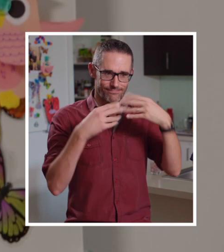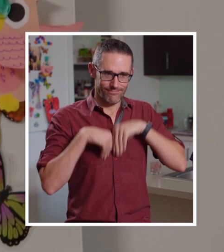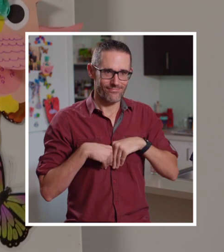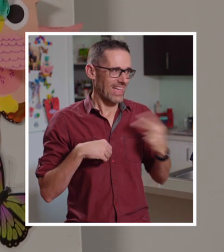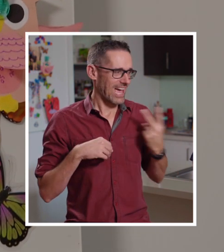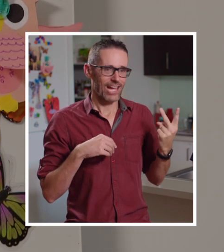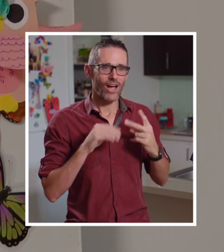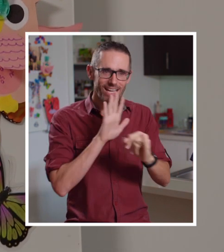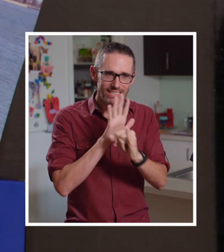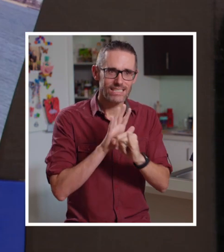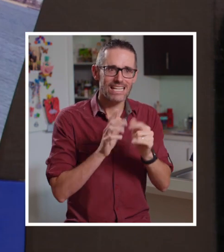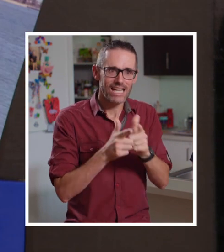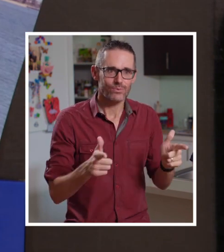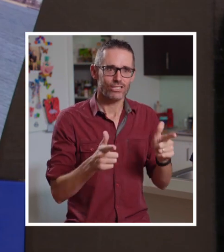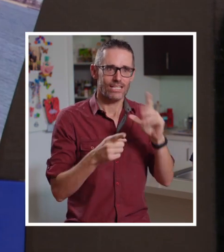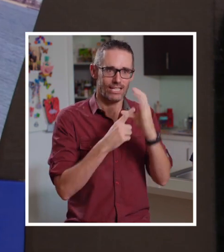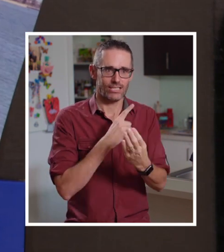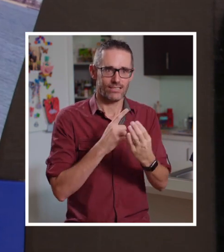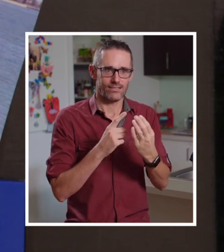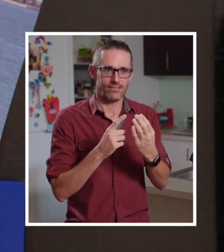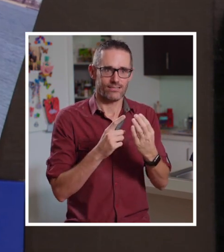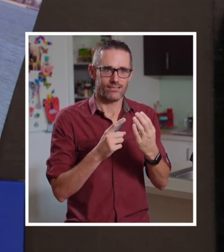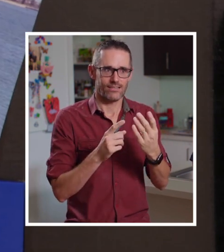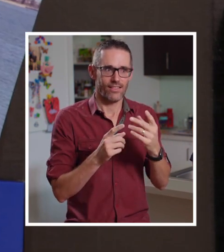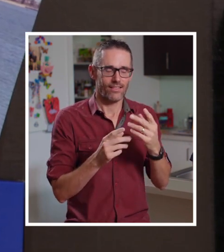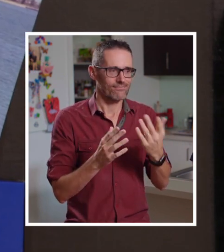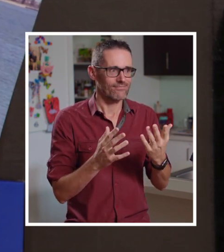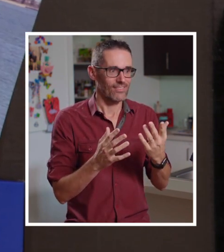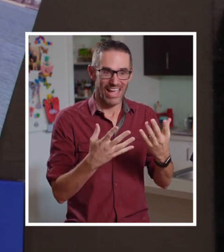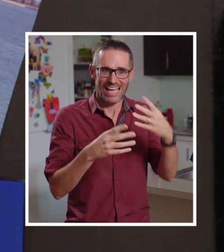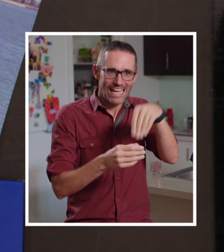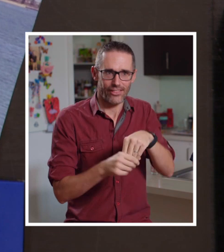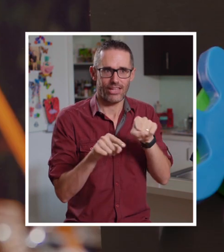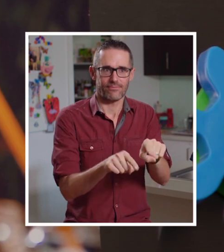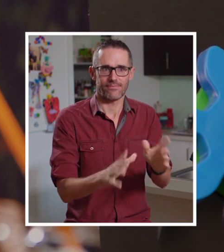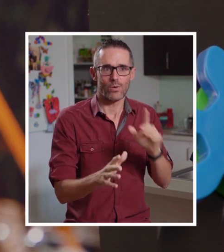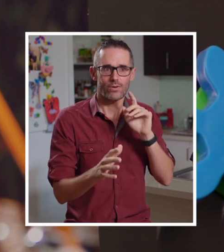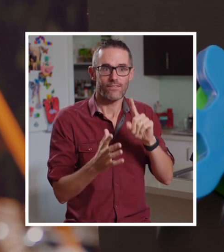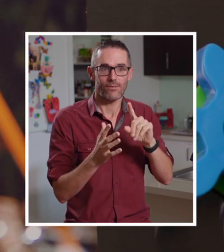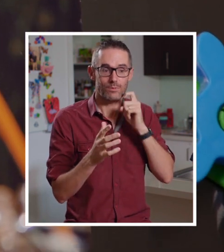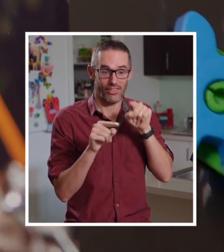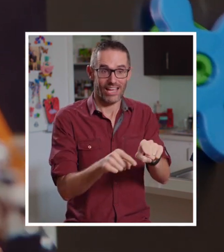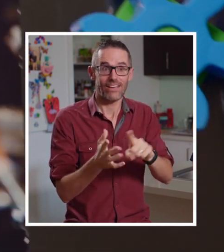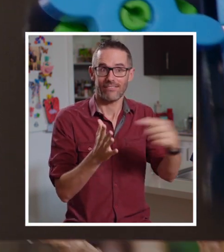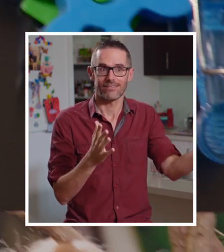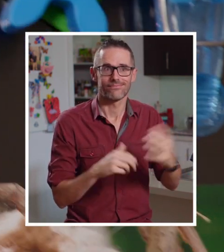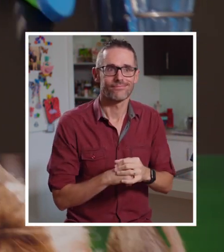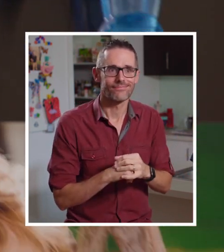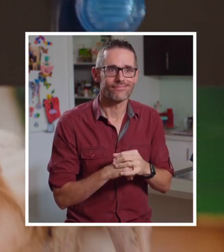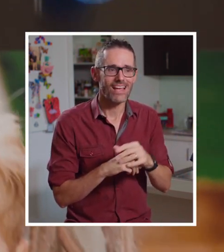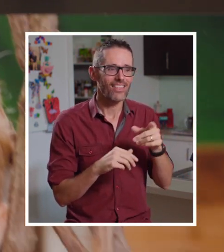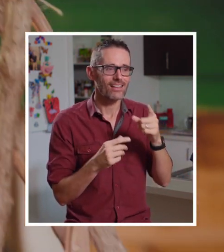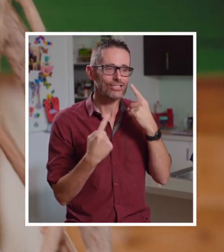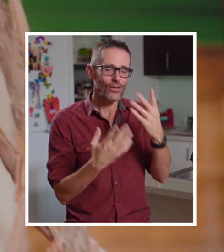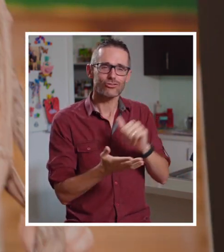I think we're really proud that our children have our identity, language and culture ingrained within them, and it'll be